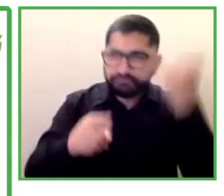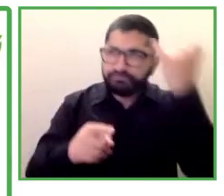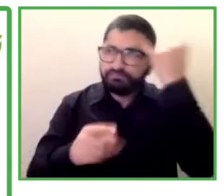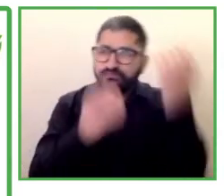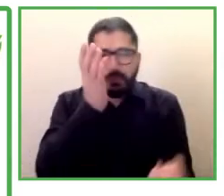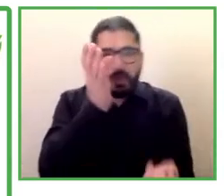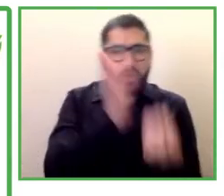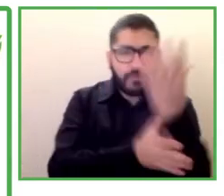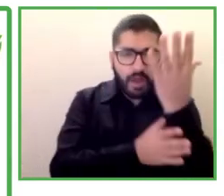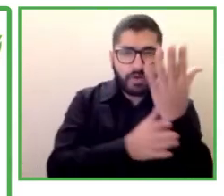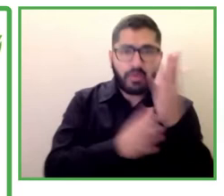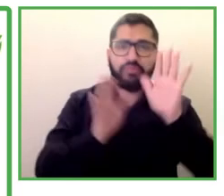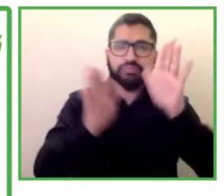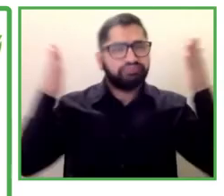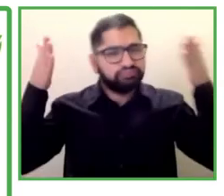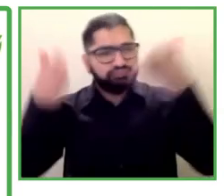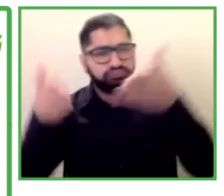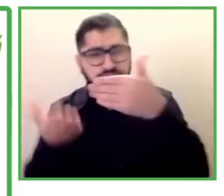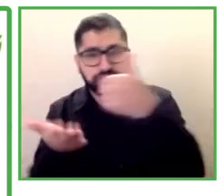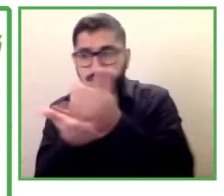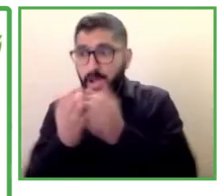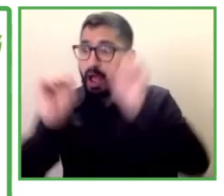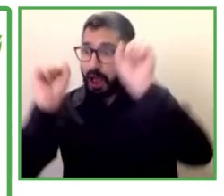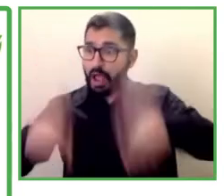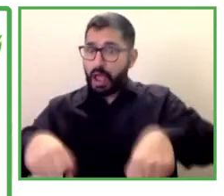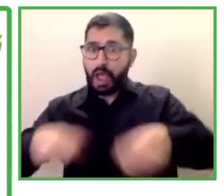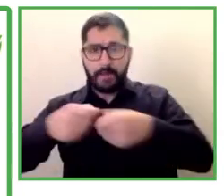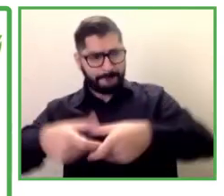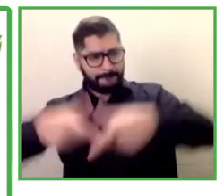by leveraging partners' unique strengths.